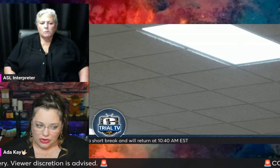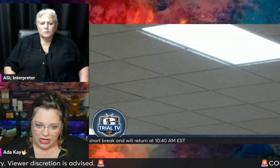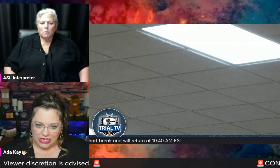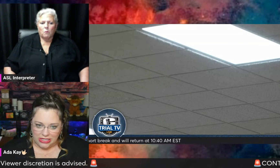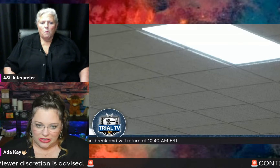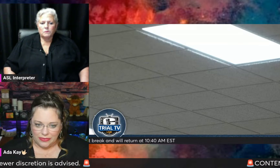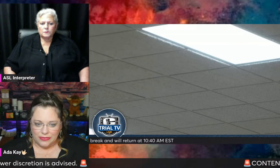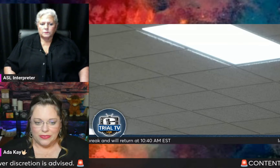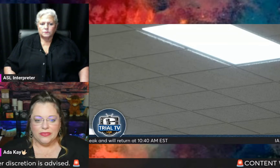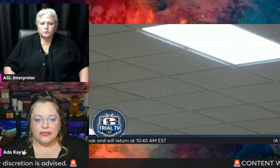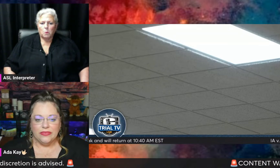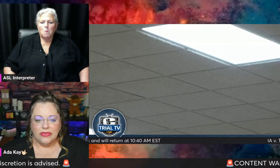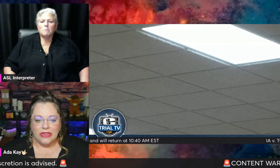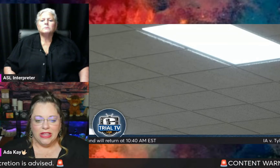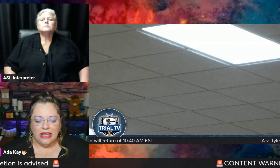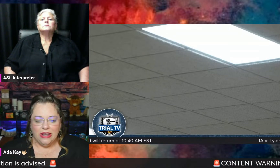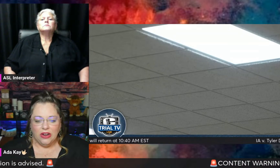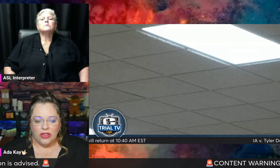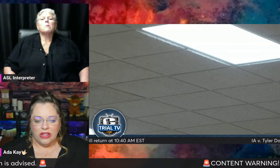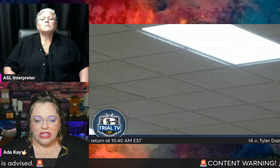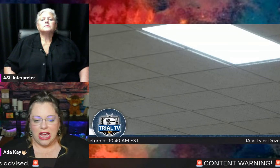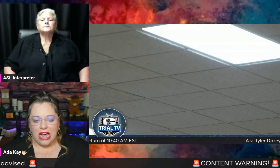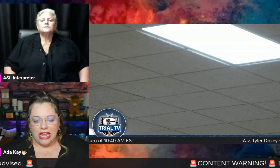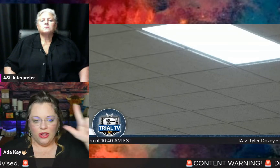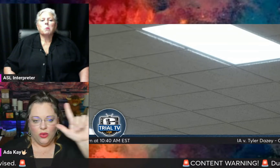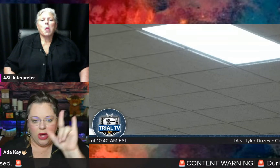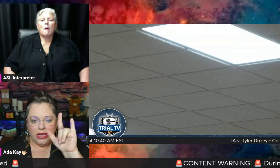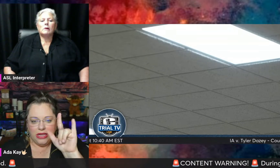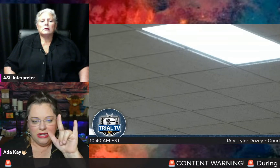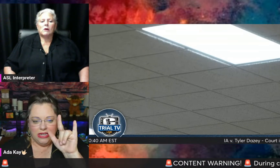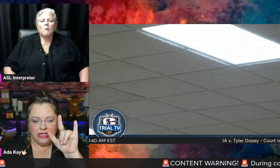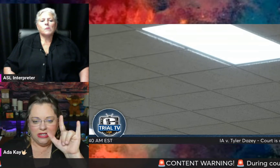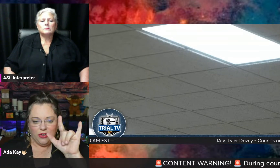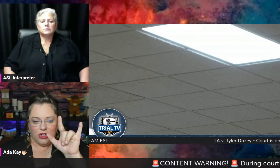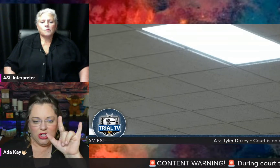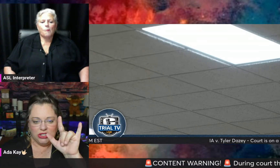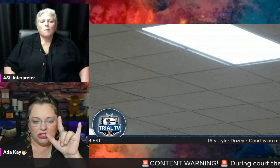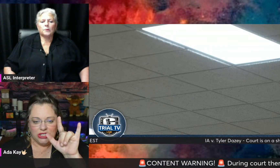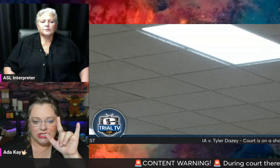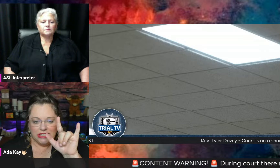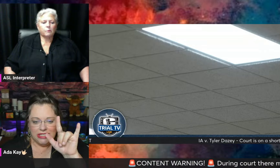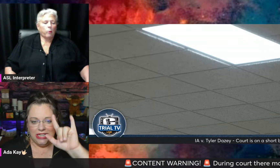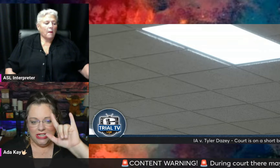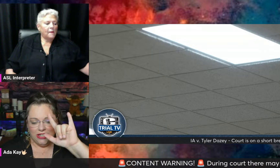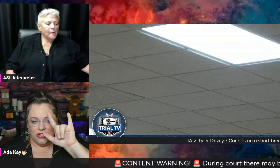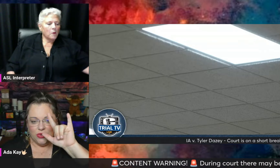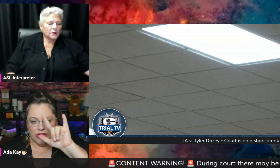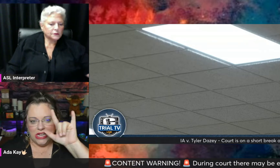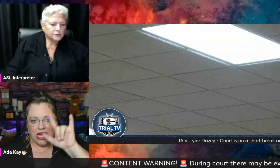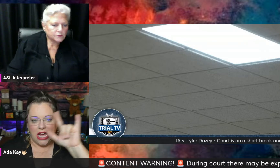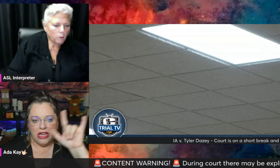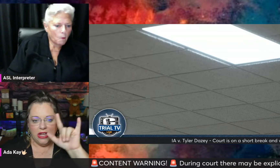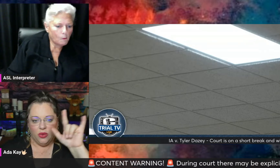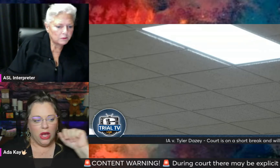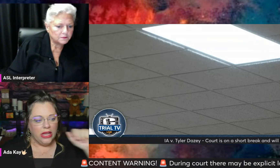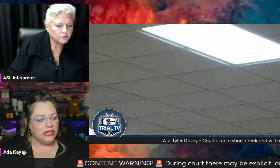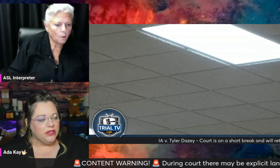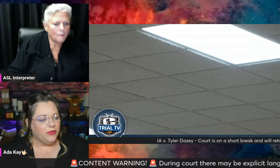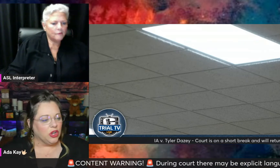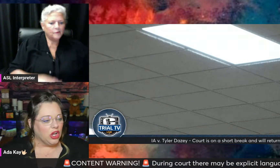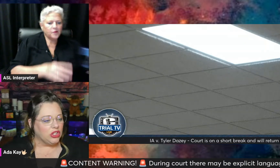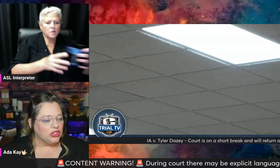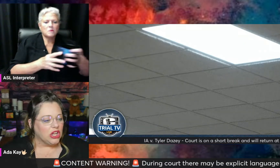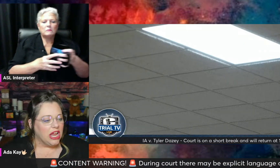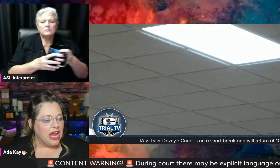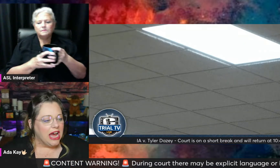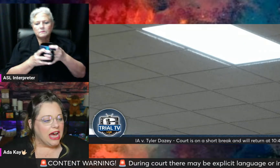mod created them. Are they the ILY in the different colors? So it's the ILY in